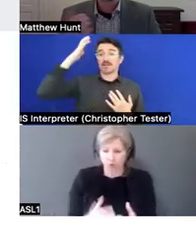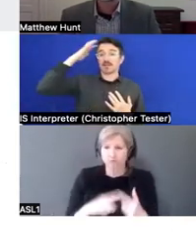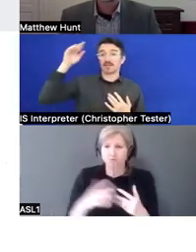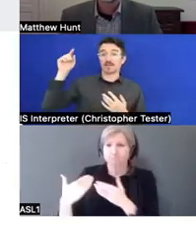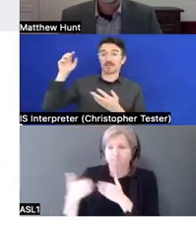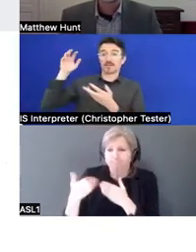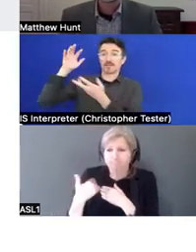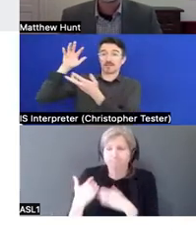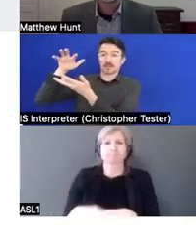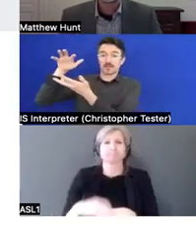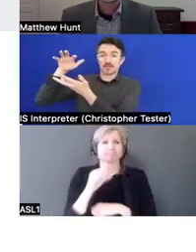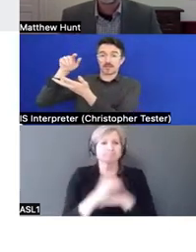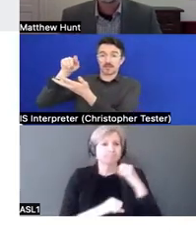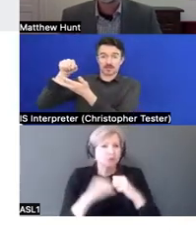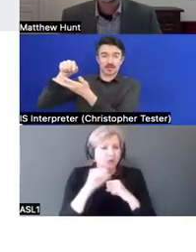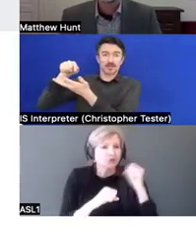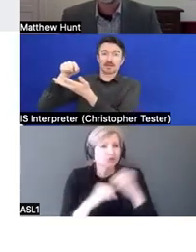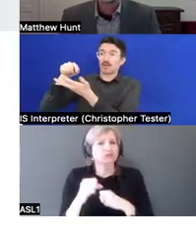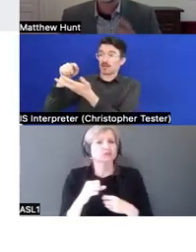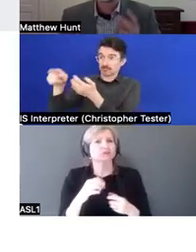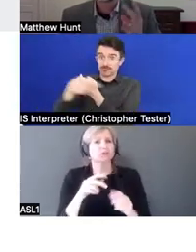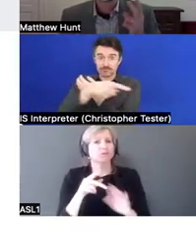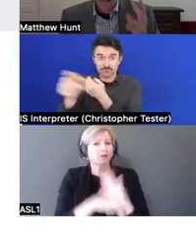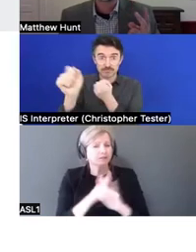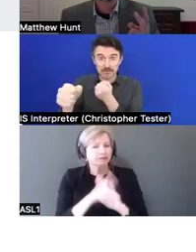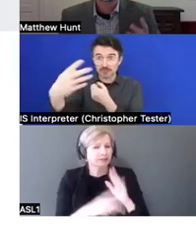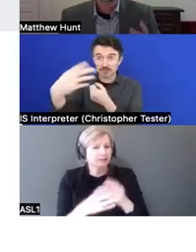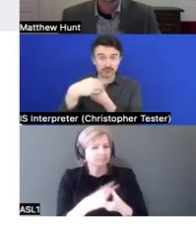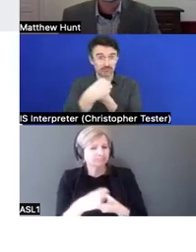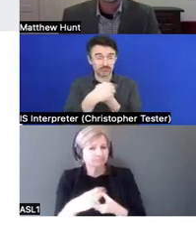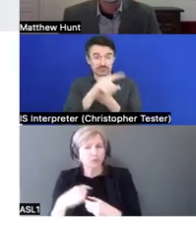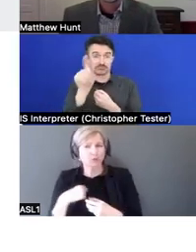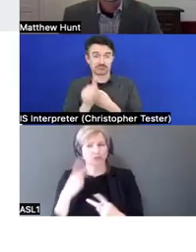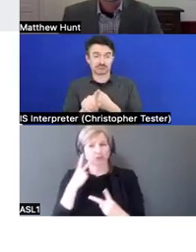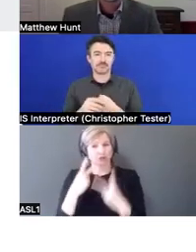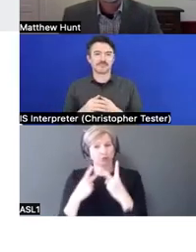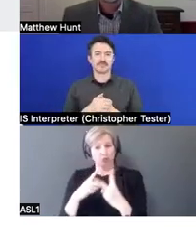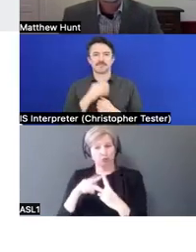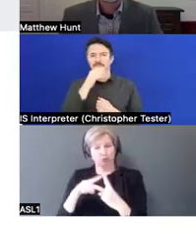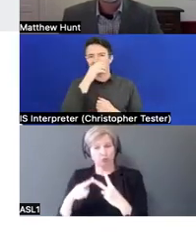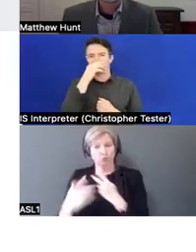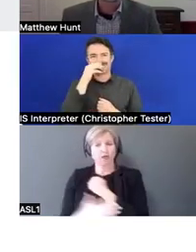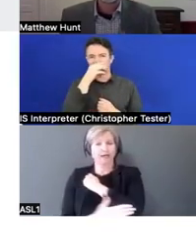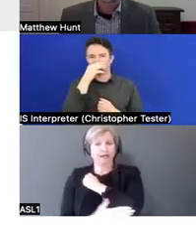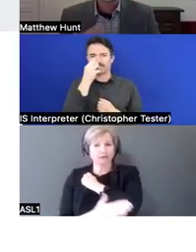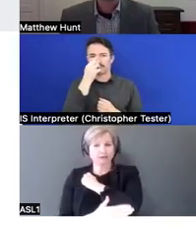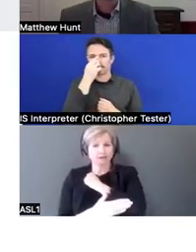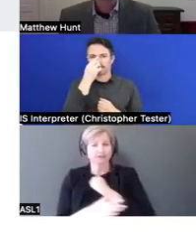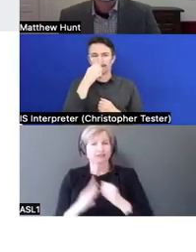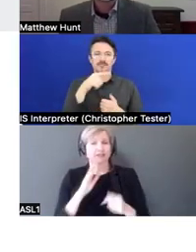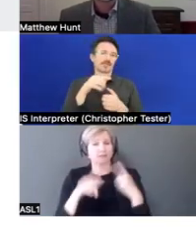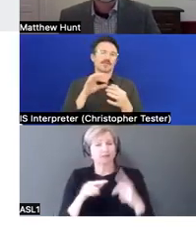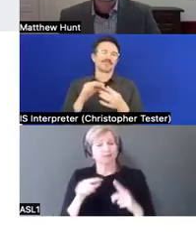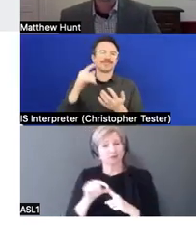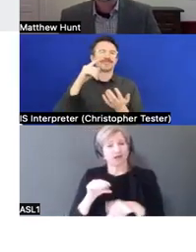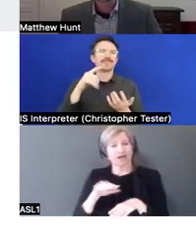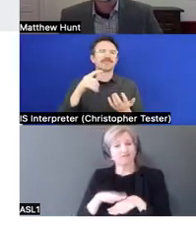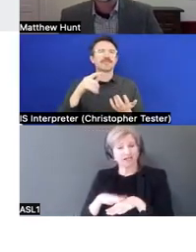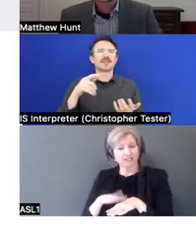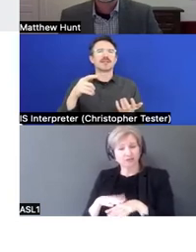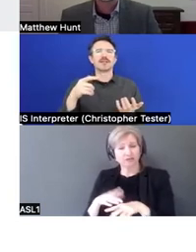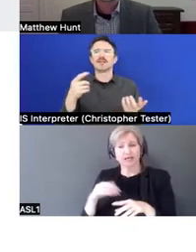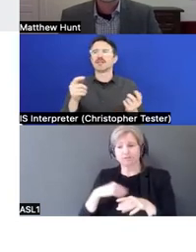about participation in policymaking. We only saw 2 countries that spoke specifically about advisory